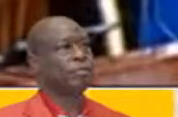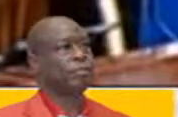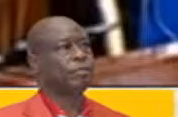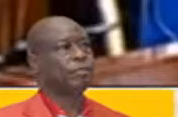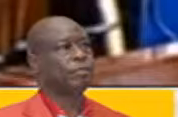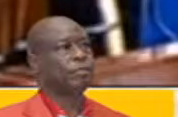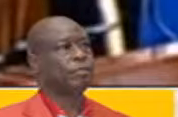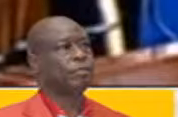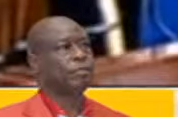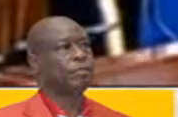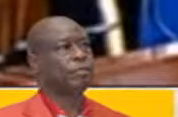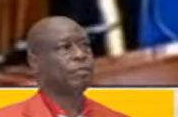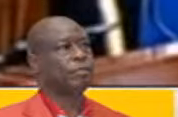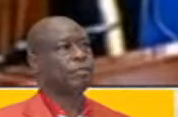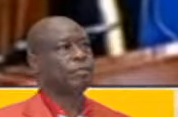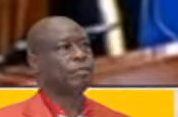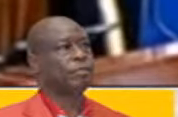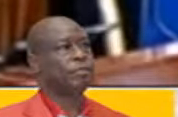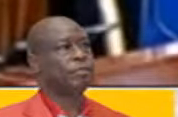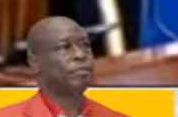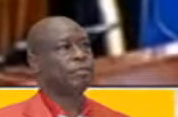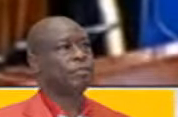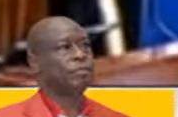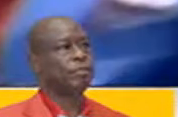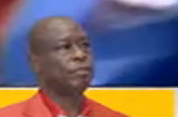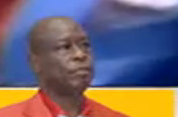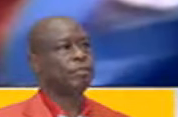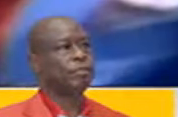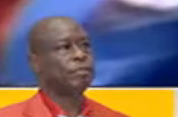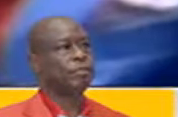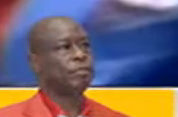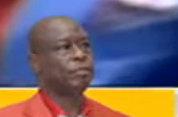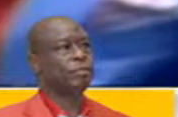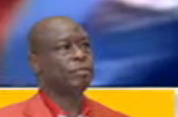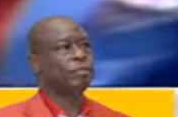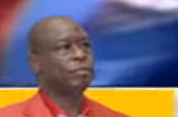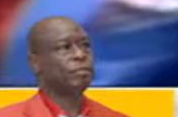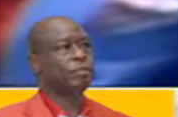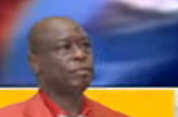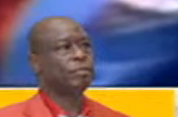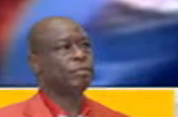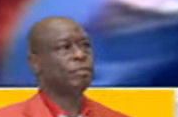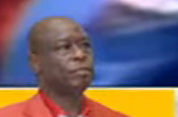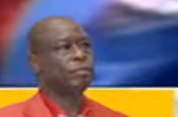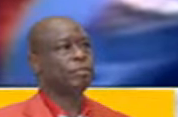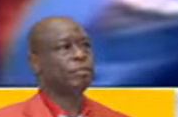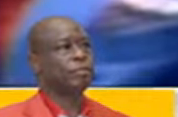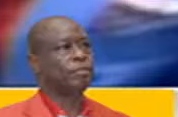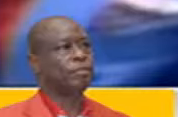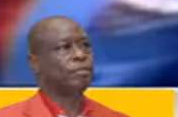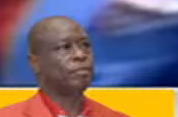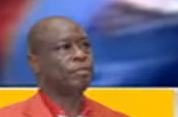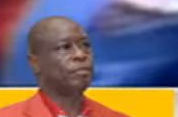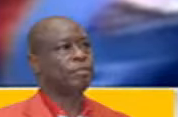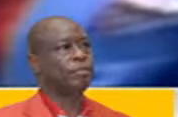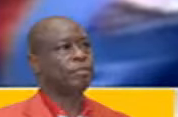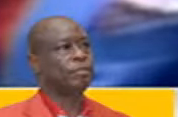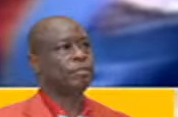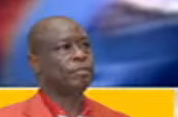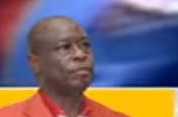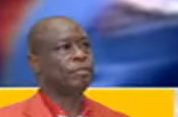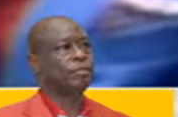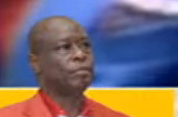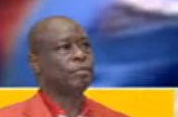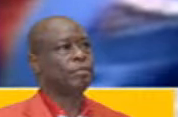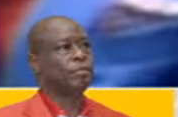July 2023, His Excellency Rigathi Gachagua called me from his mobile phone number, and he has given the number there, on my